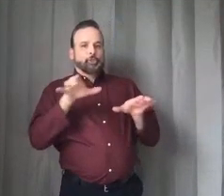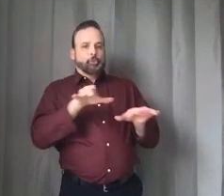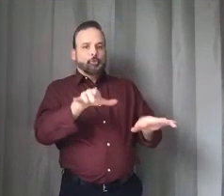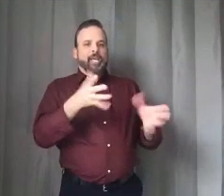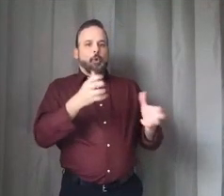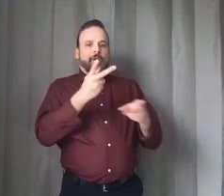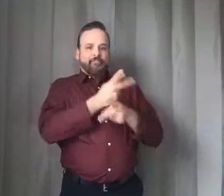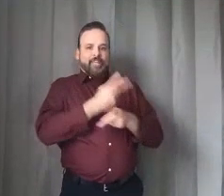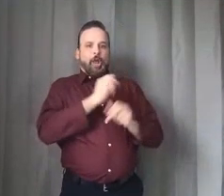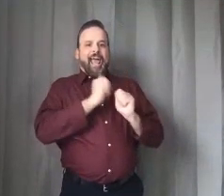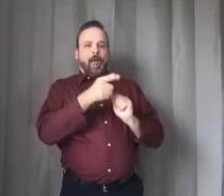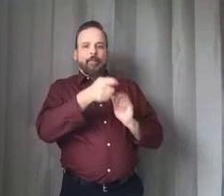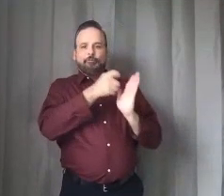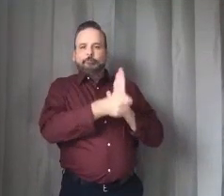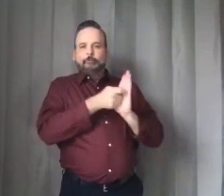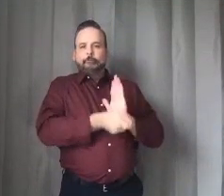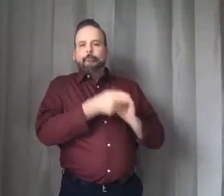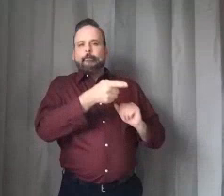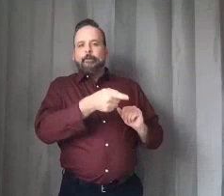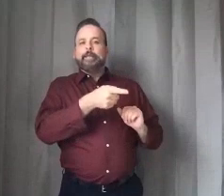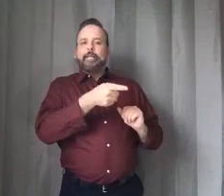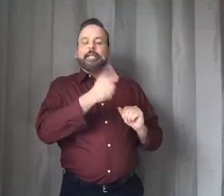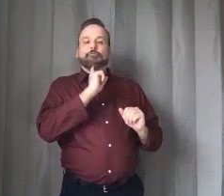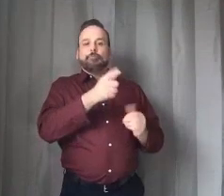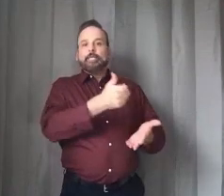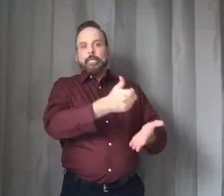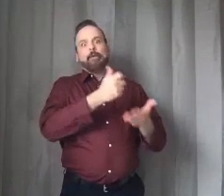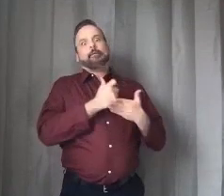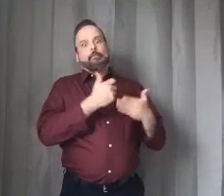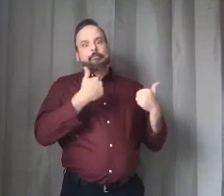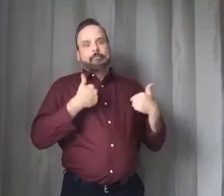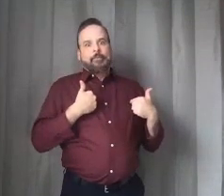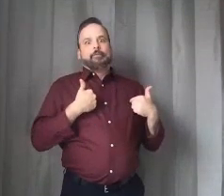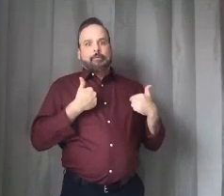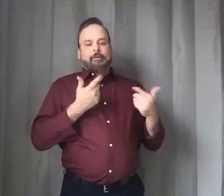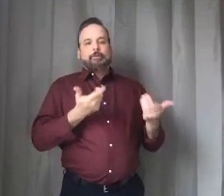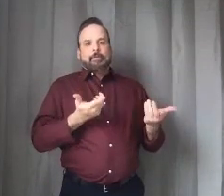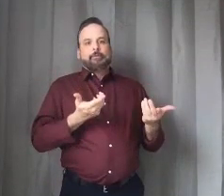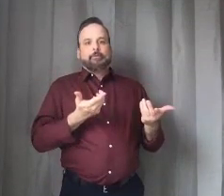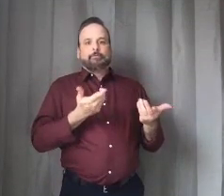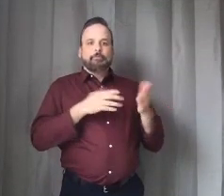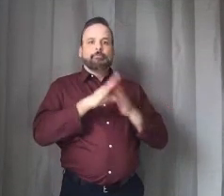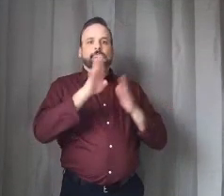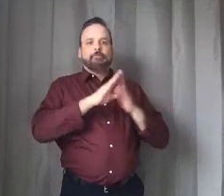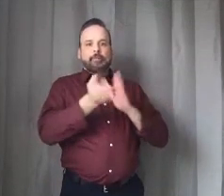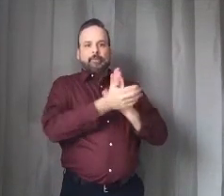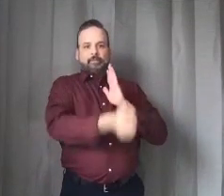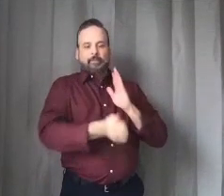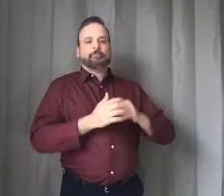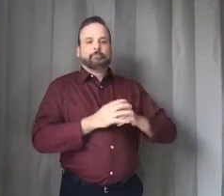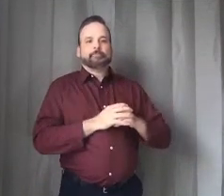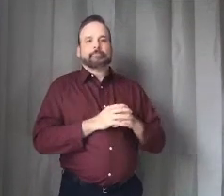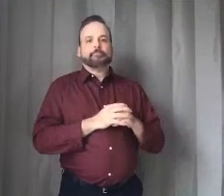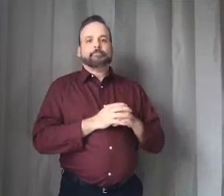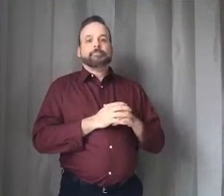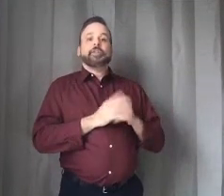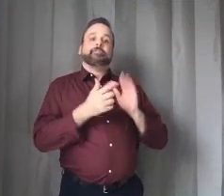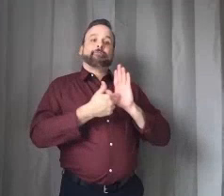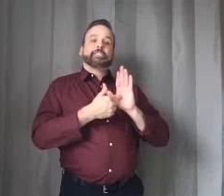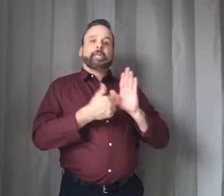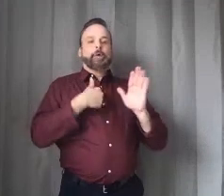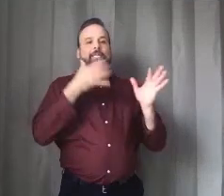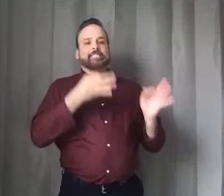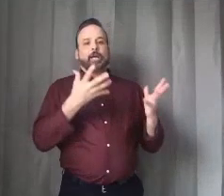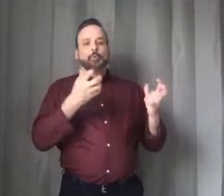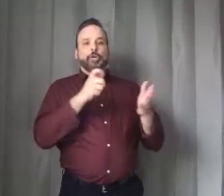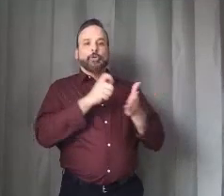to figure out how they're doing it. And those things have been the most helpful in terms of developing skill. Like when I decided that I wanted